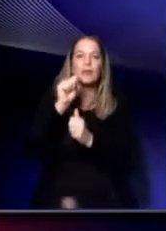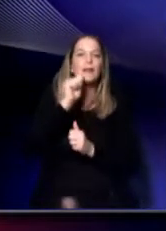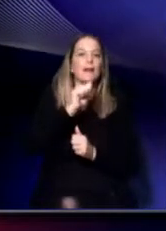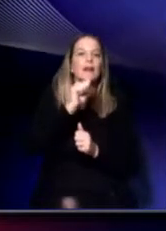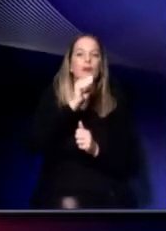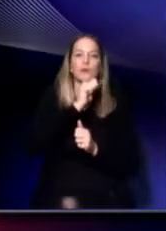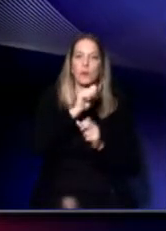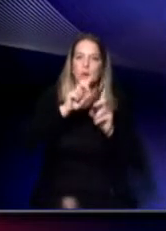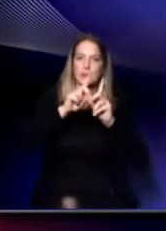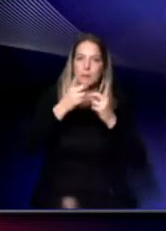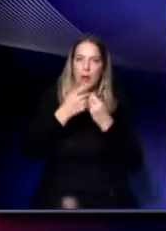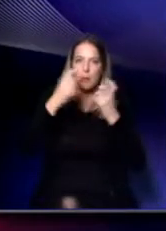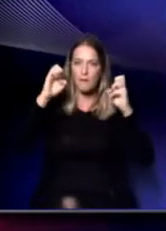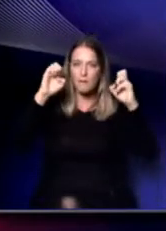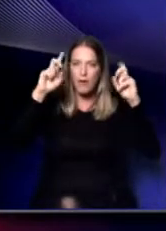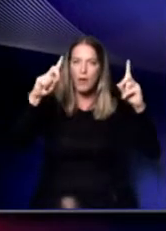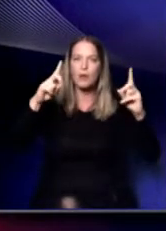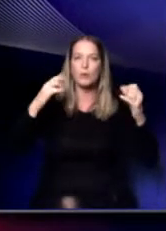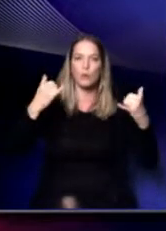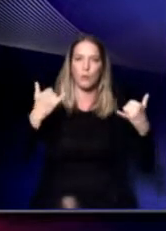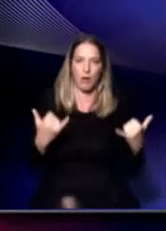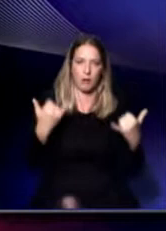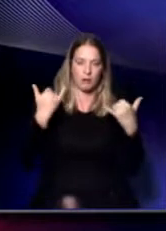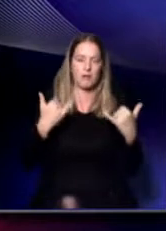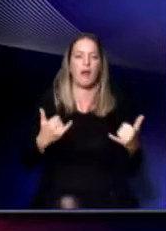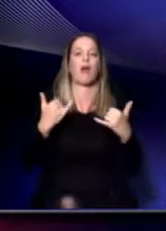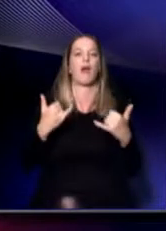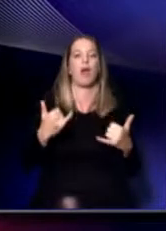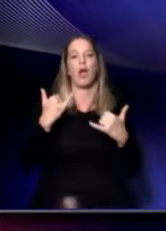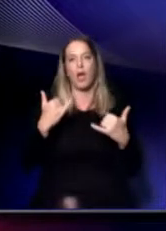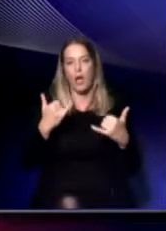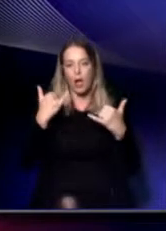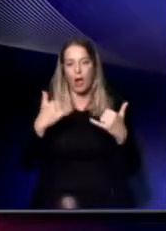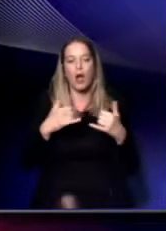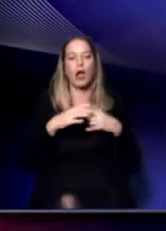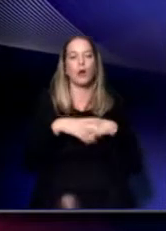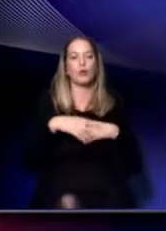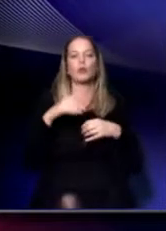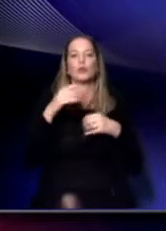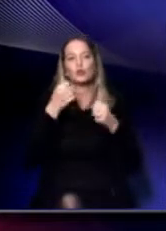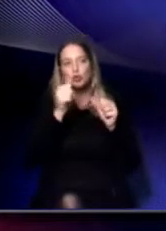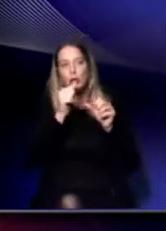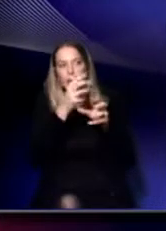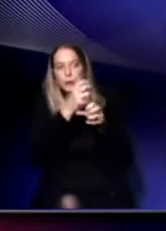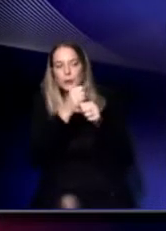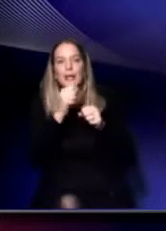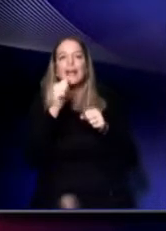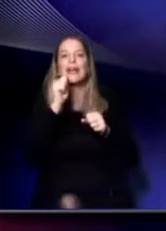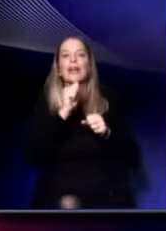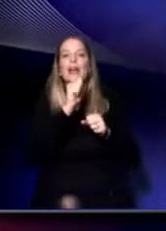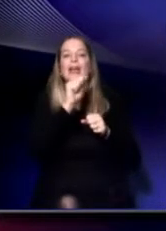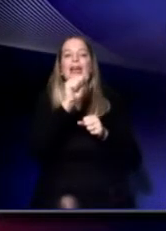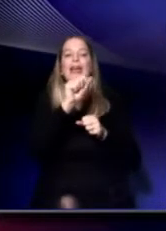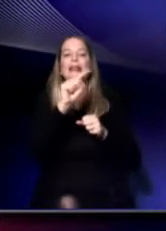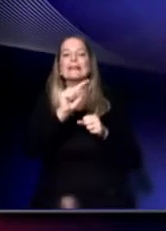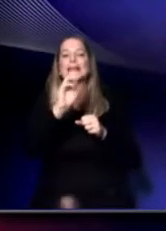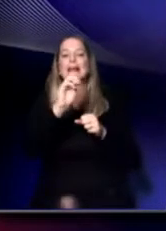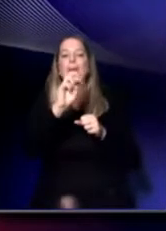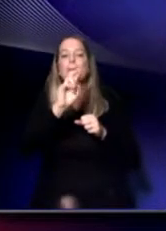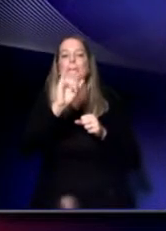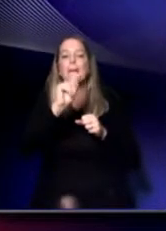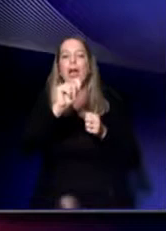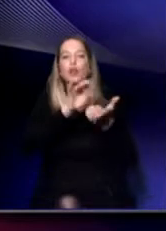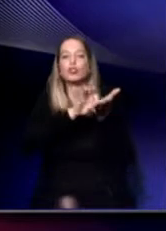Education right now in an attempt to get the AZ merit scores for the co-ops so that we can